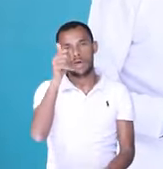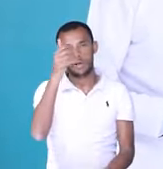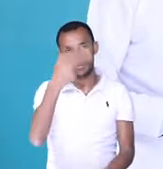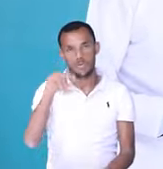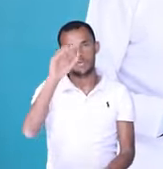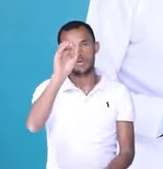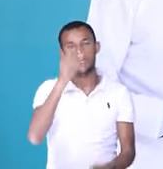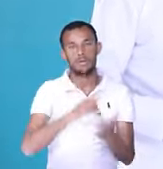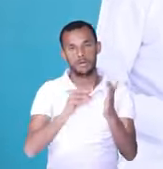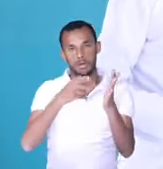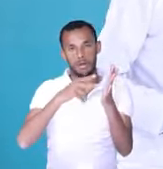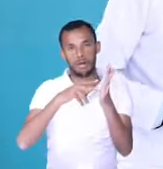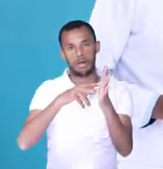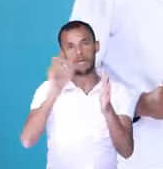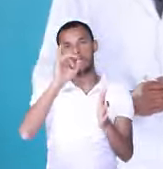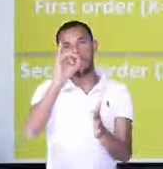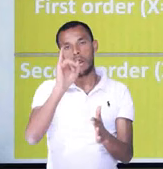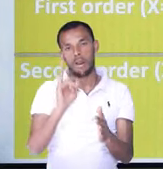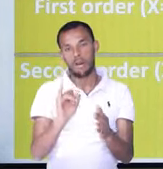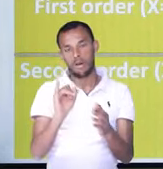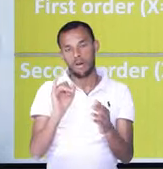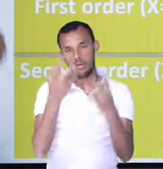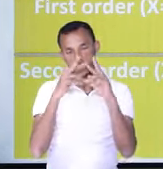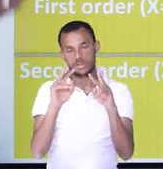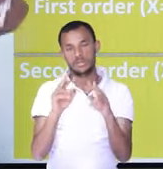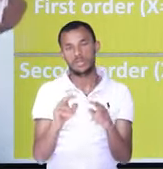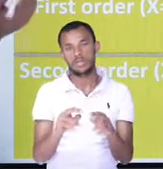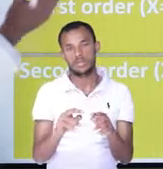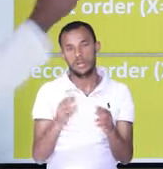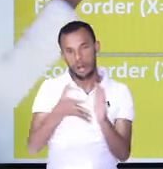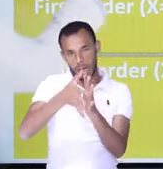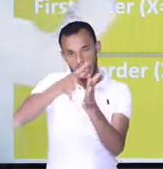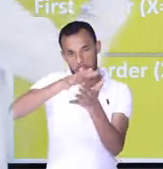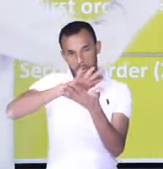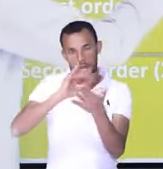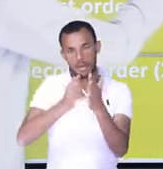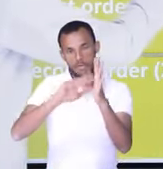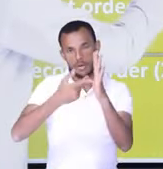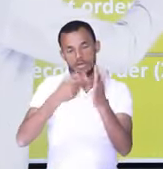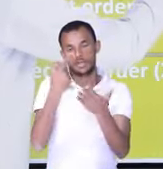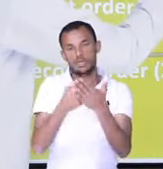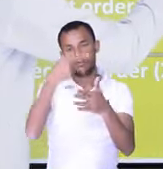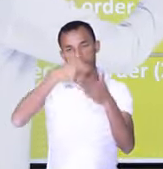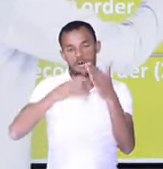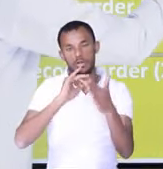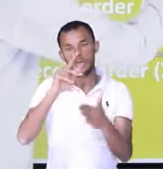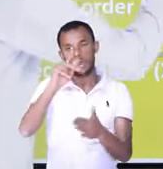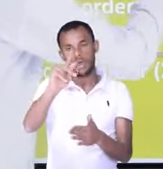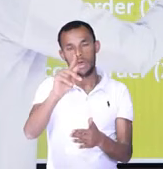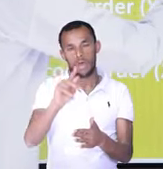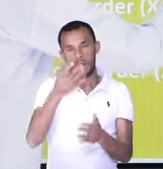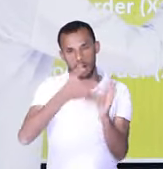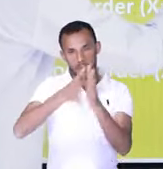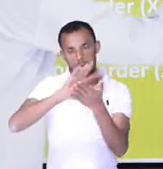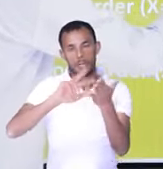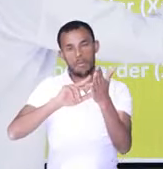what? Initial concentration. Initial concentration is doubled. Initial concentration doubled means this value is K, already doubled